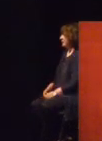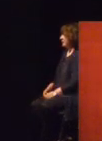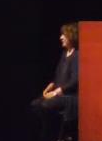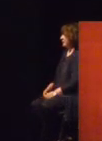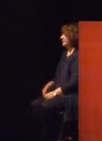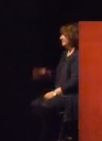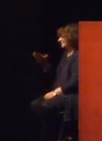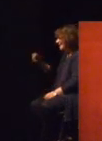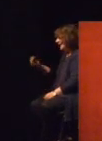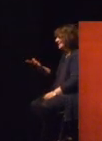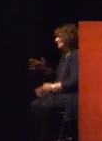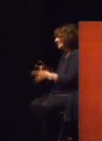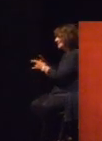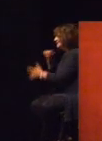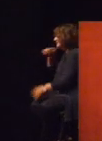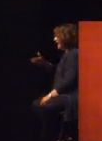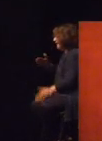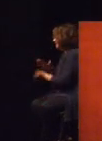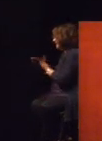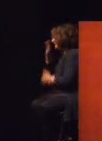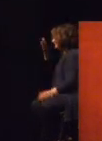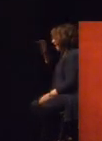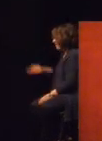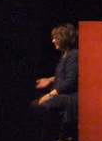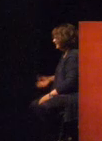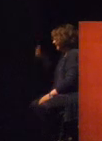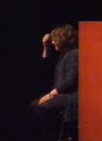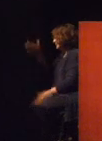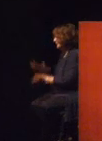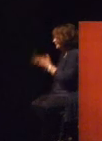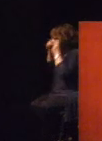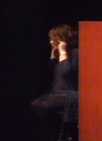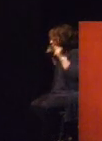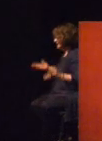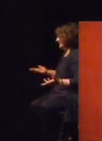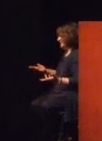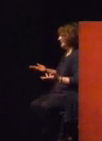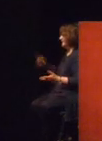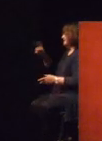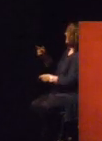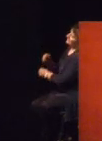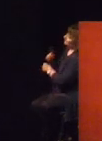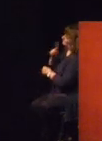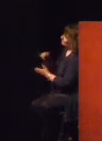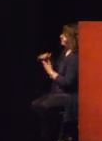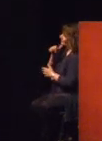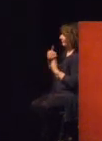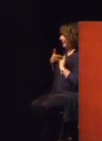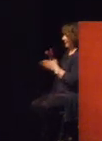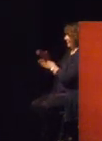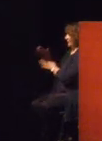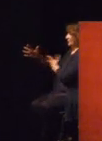sometimes unpleasant smell. There's going to be some noise. And it's all about trying to ensure that we don't get major